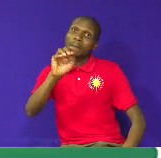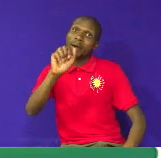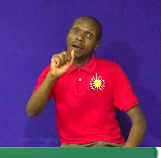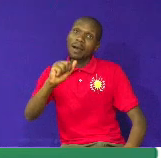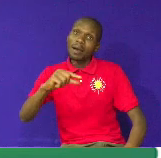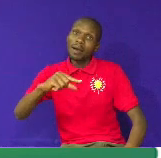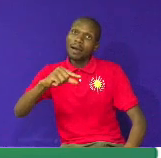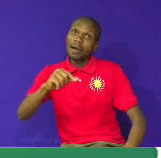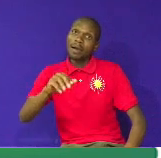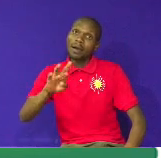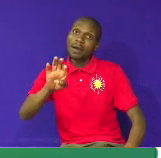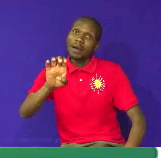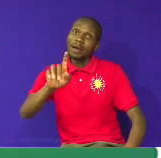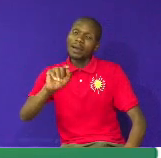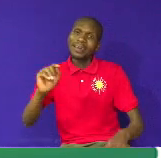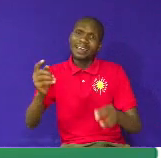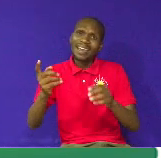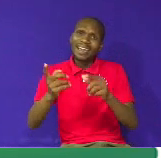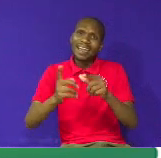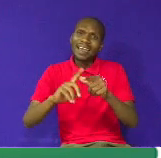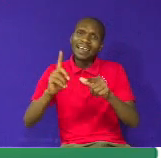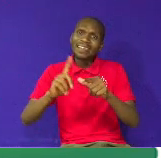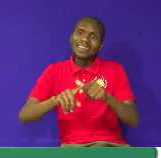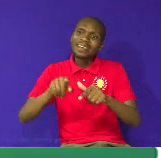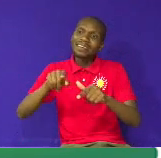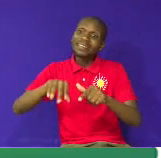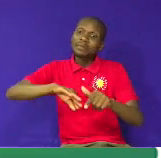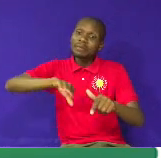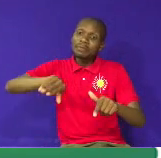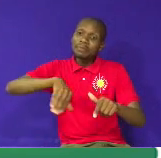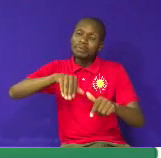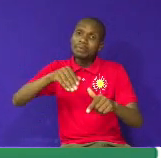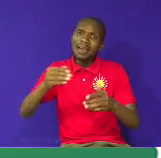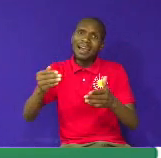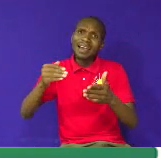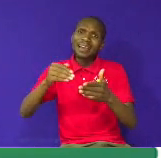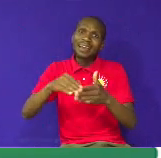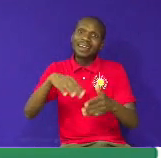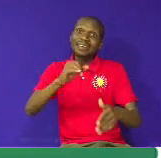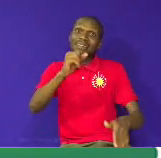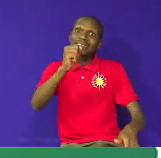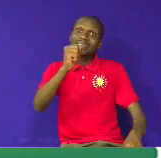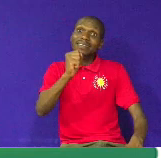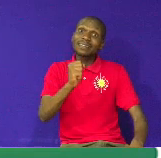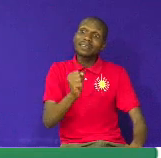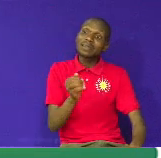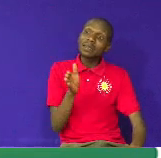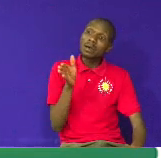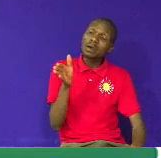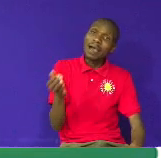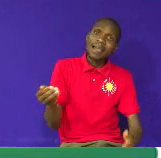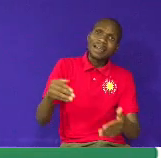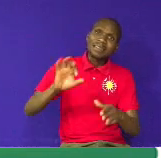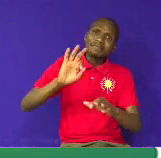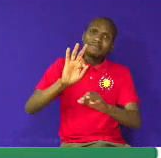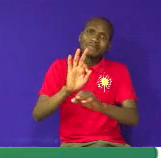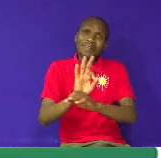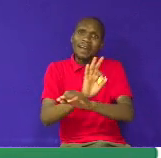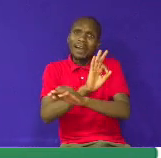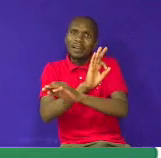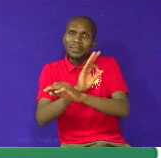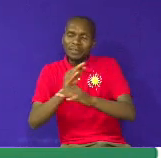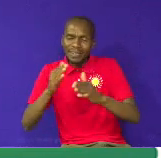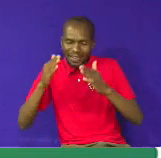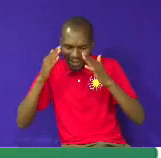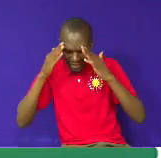murugubwe MCM ase wadi ya mokuru wa chinse mechubono chia South Mugrango na wena boni gomo jiko ujobo kui kiranua